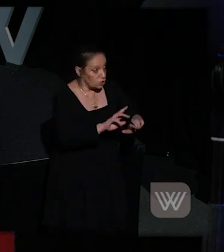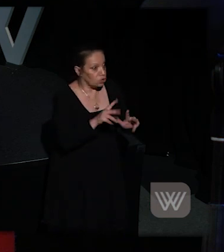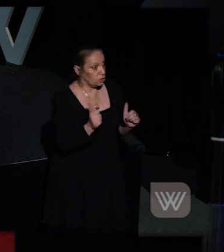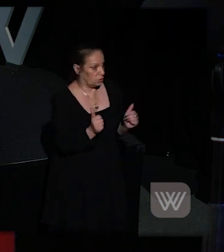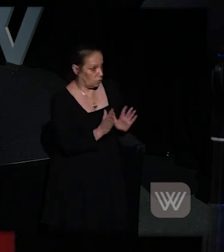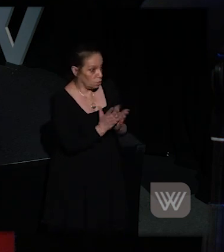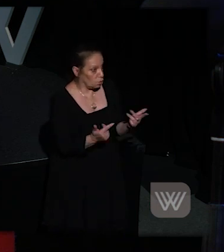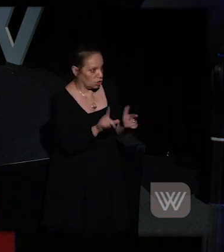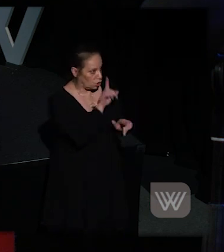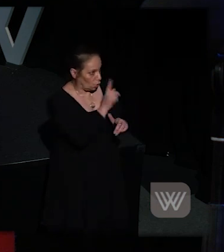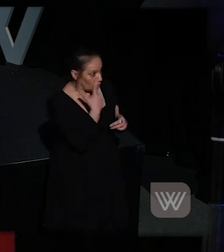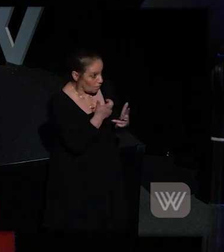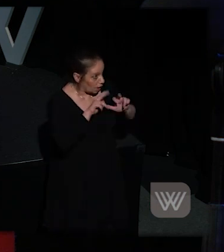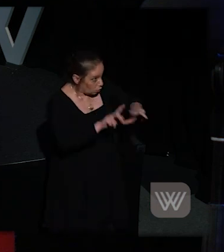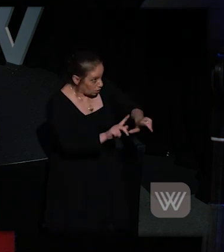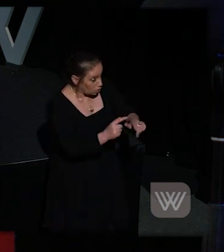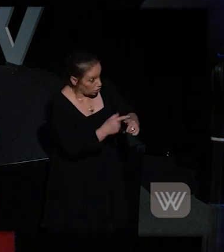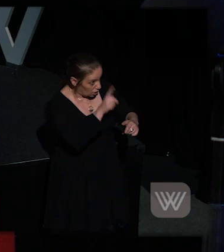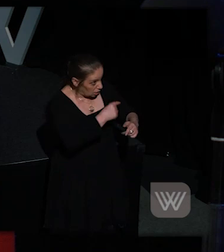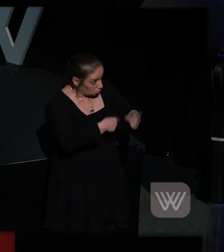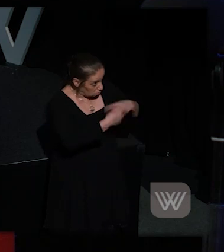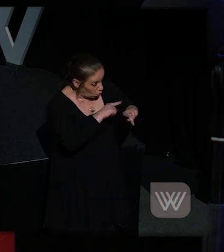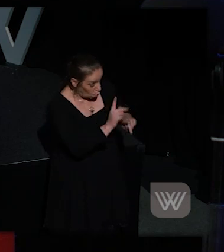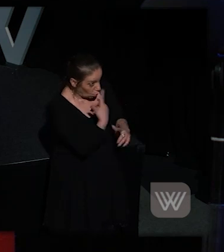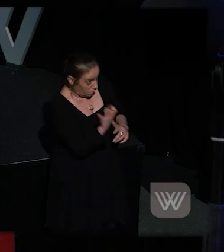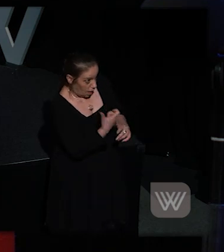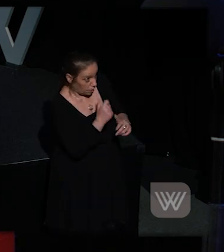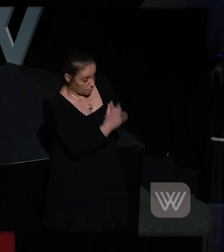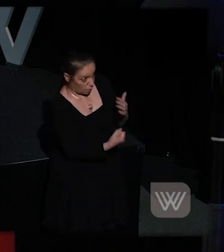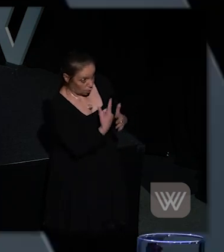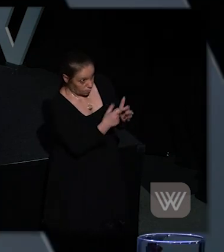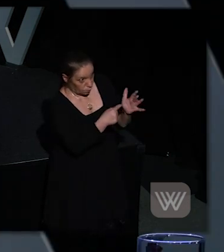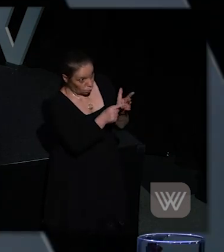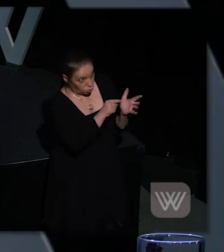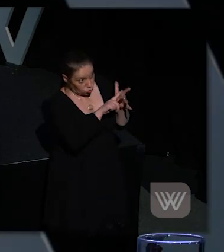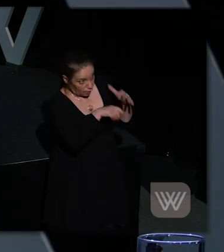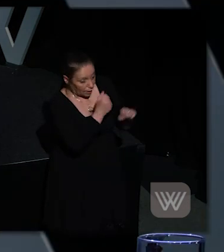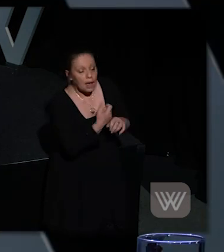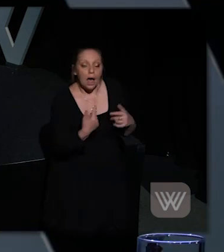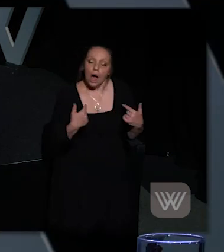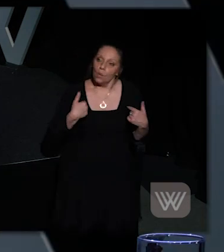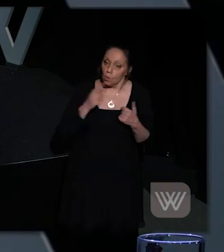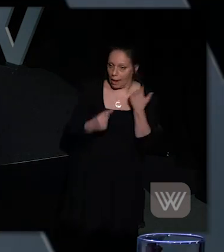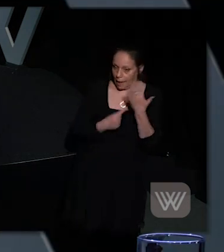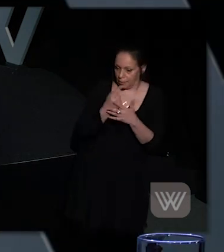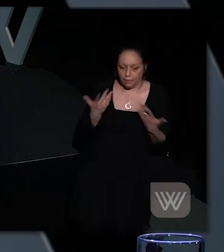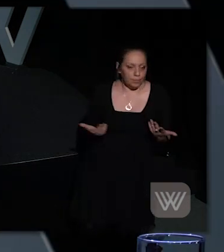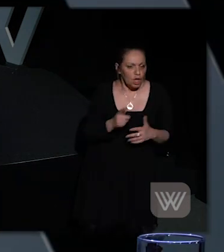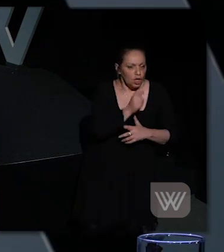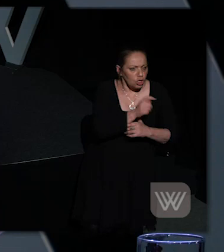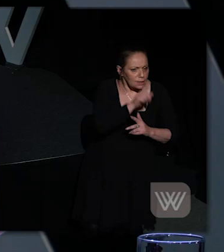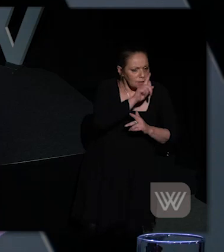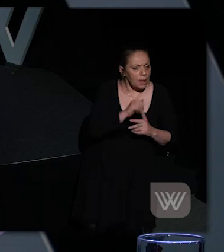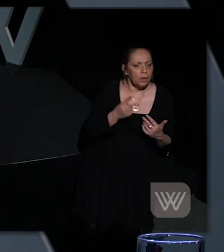find any research to rely on. Can you tell us what you found out about the incidence of trolling? Yeah, so what happened was, I mean, I guess journalists are